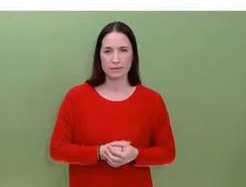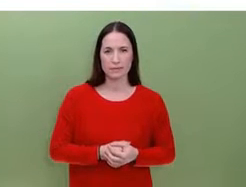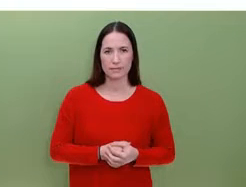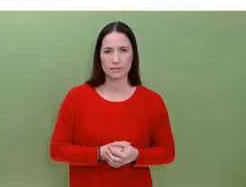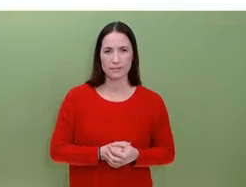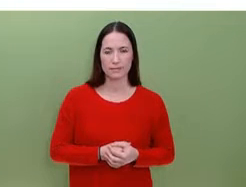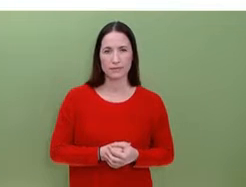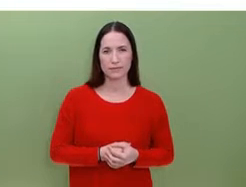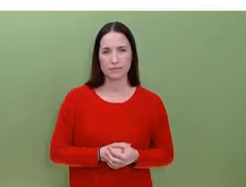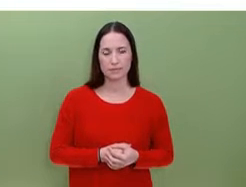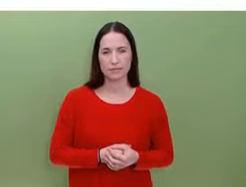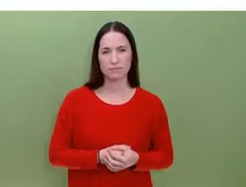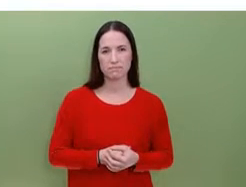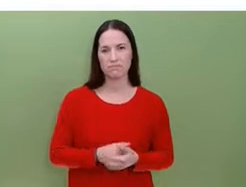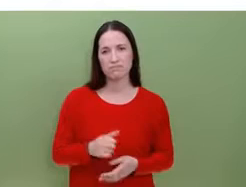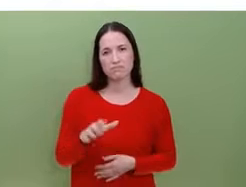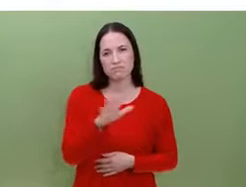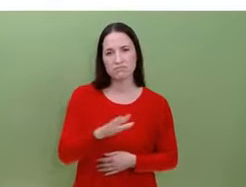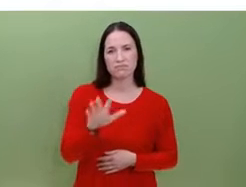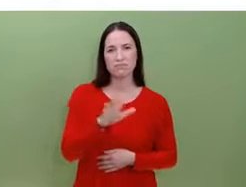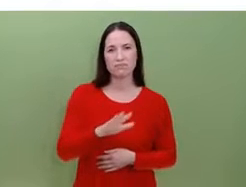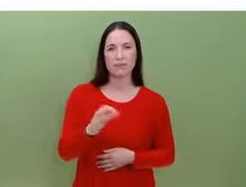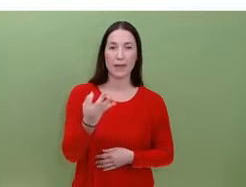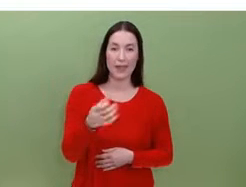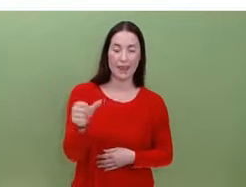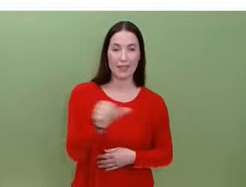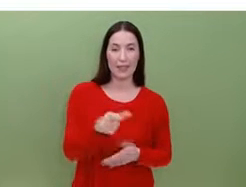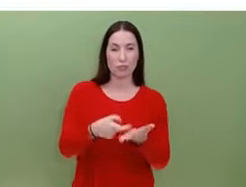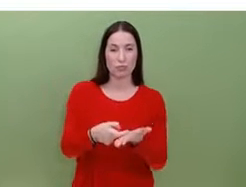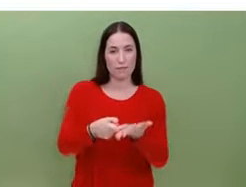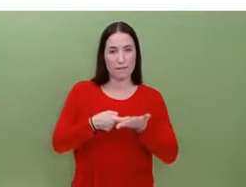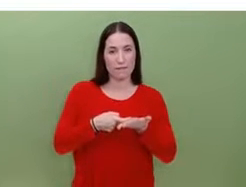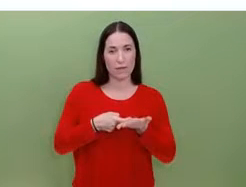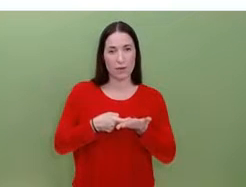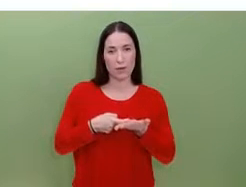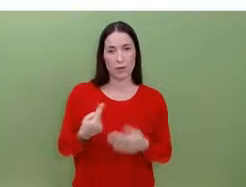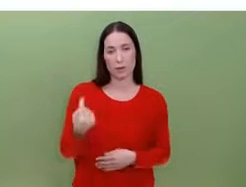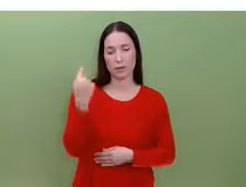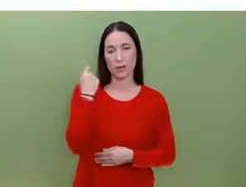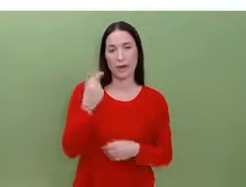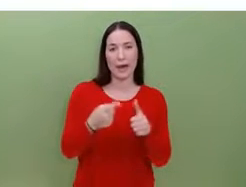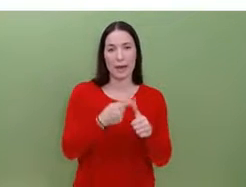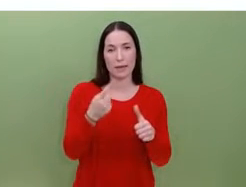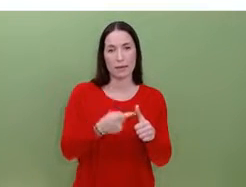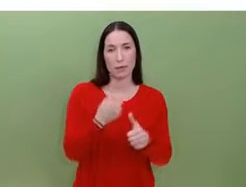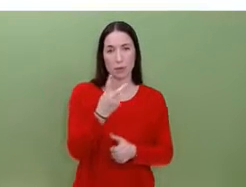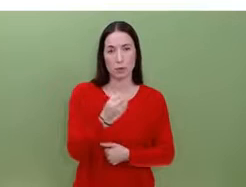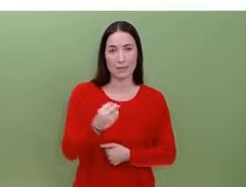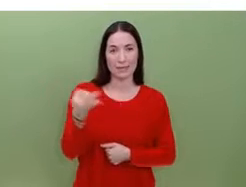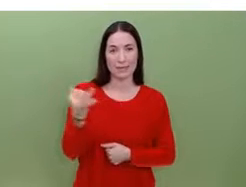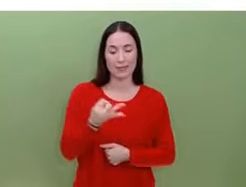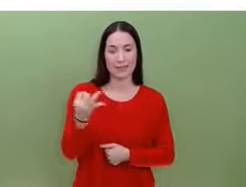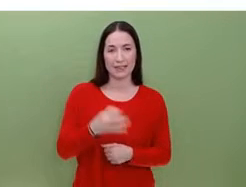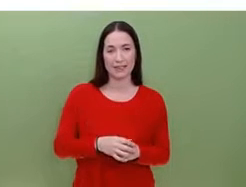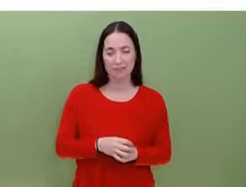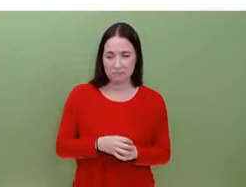We've received approximately 8,000 referrals since April 2017. And of